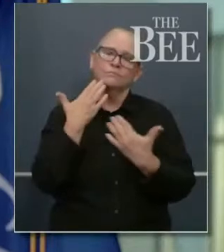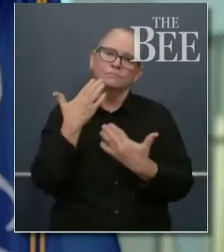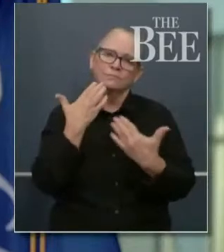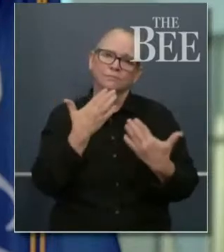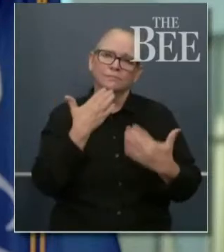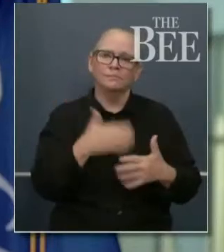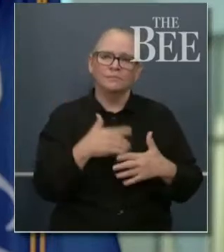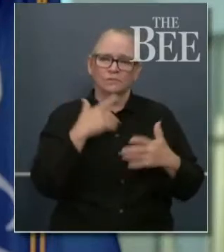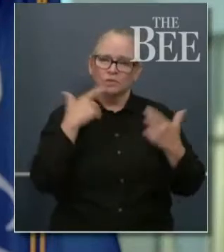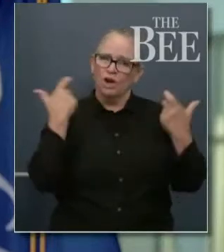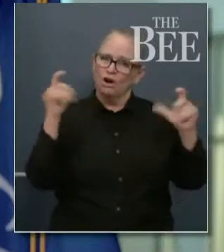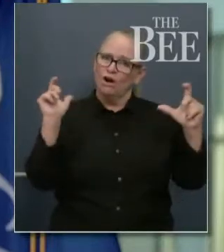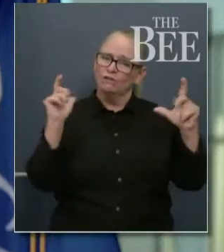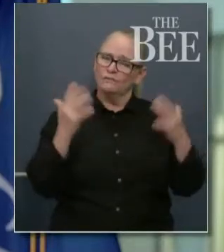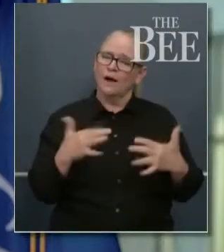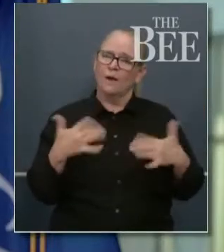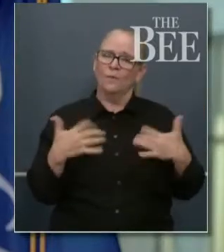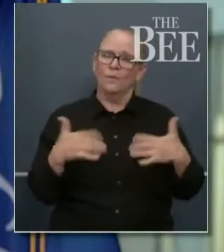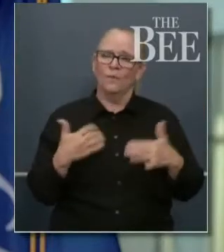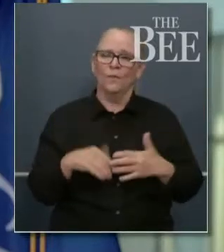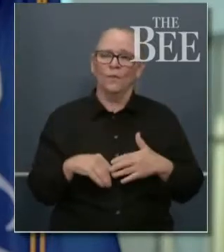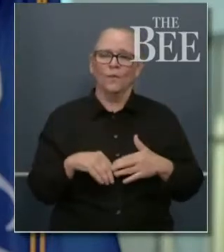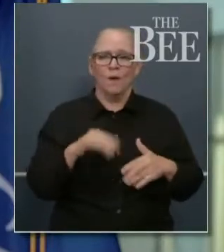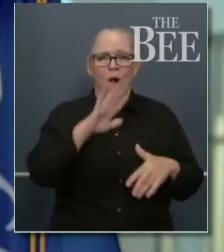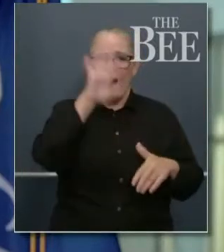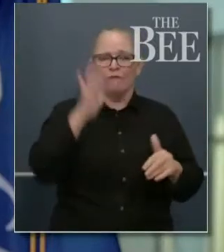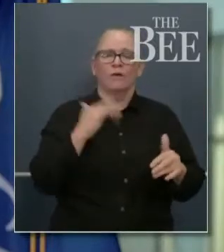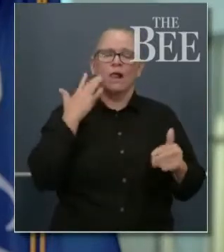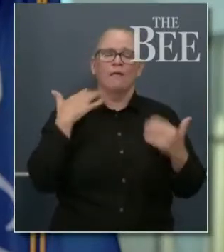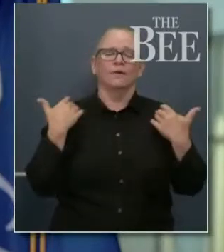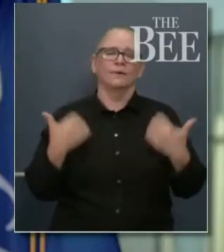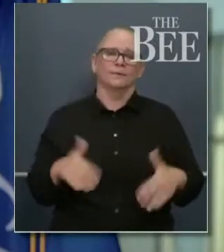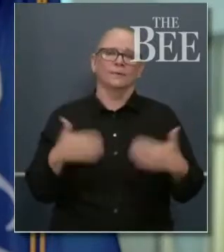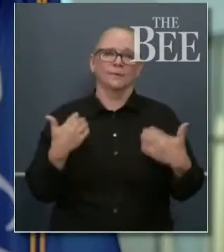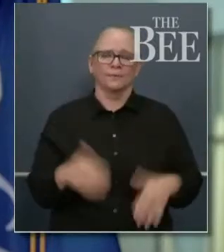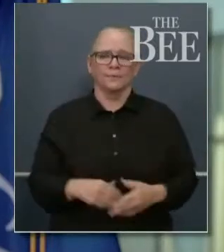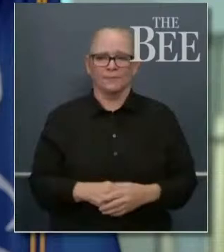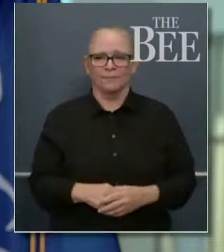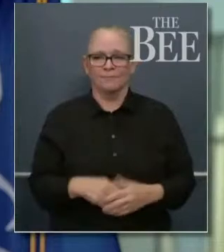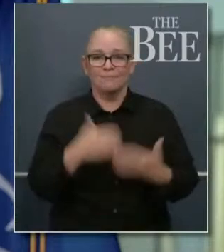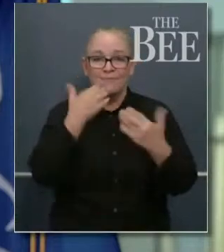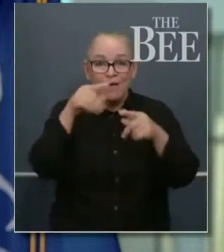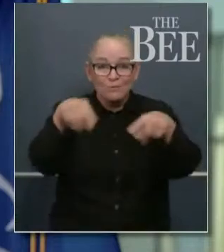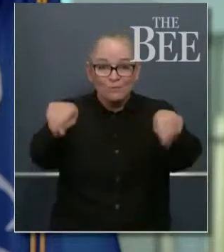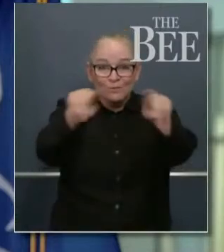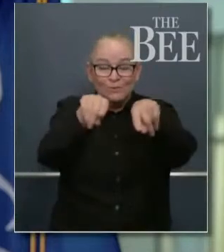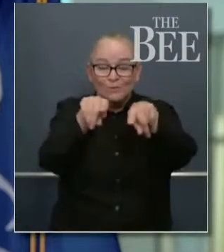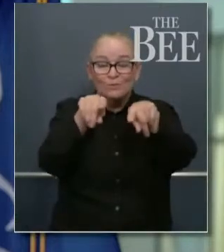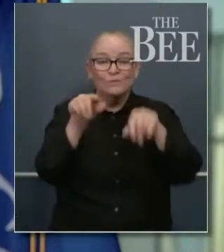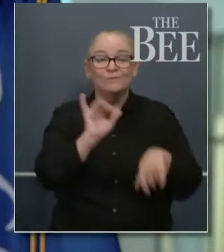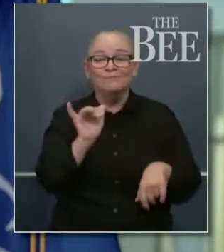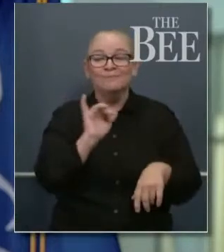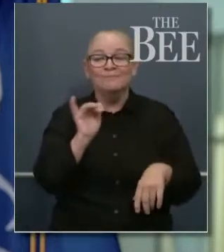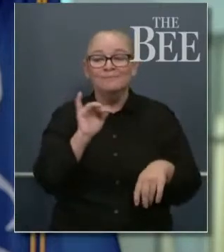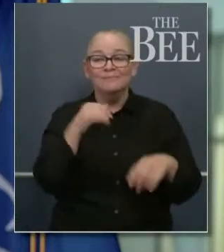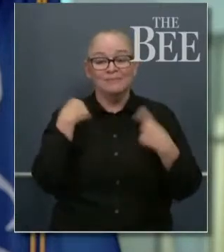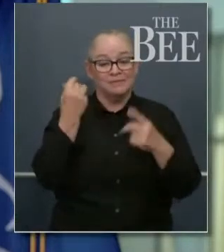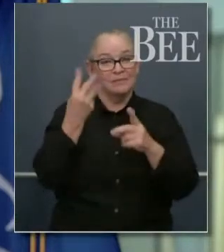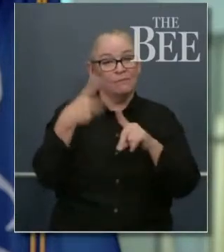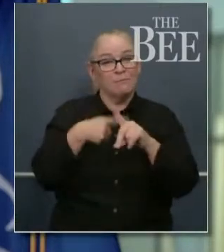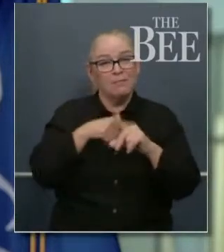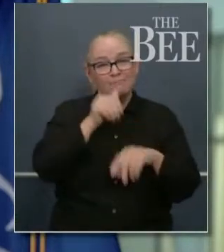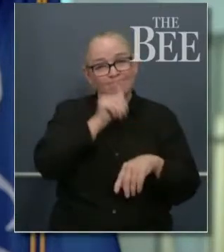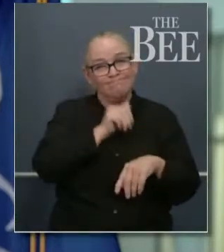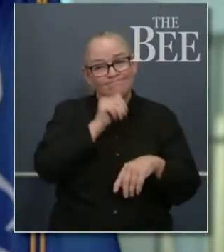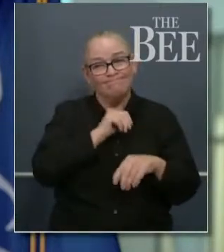all throughout the state of California. And also to each and every one of you for the good work you've done over the last couple of months to mitigate the spread, in